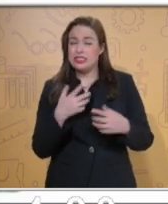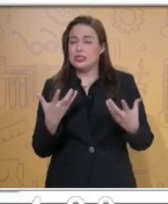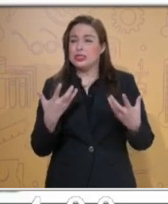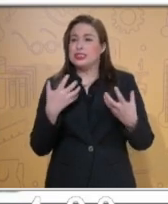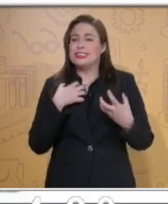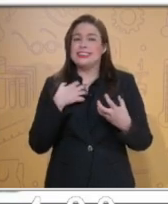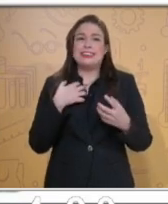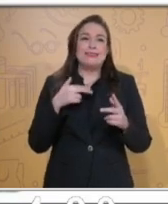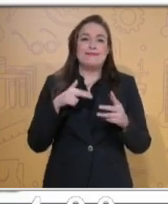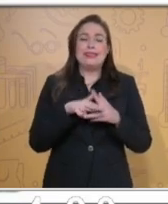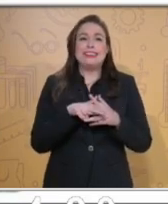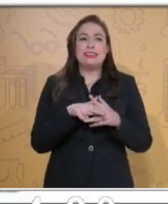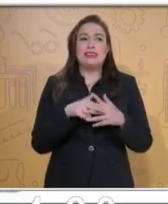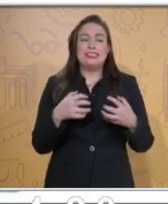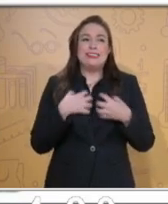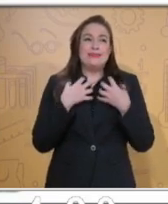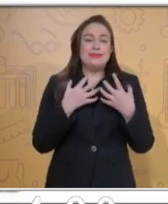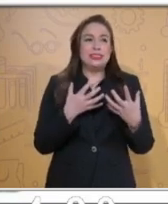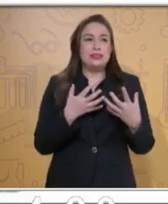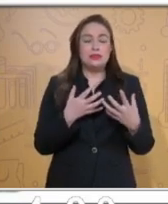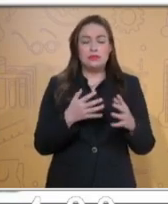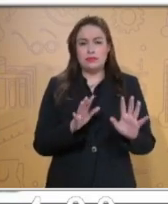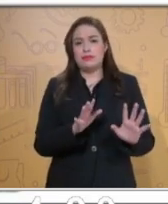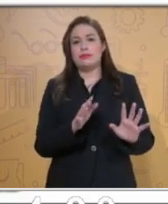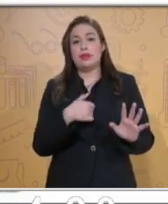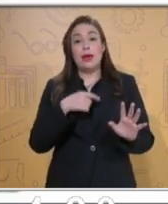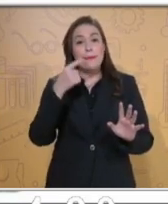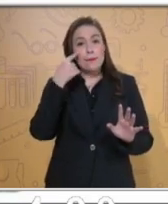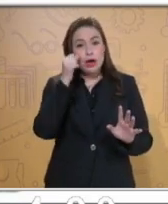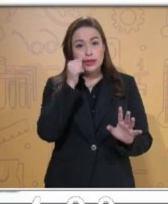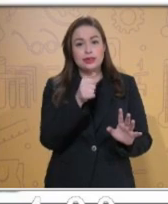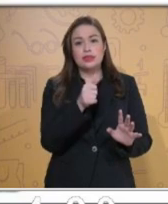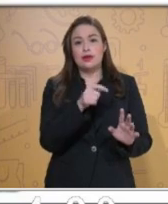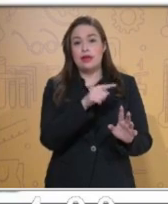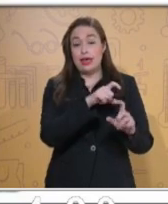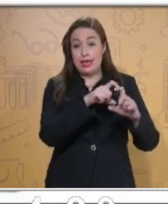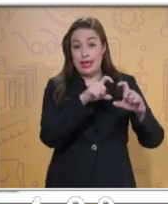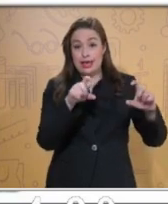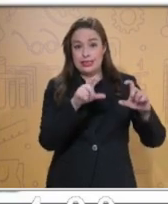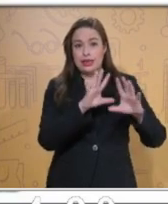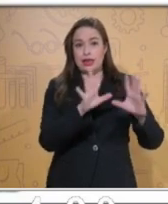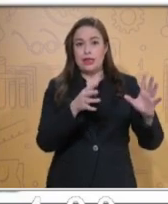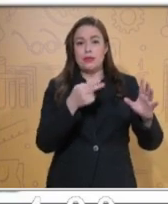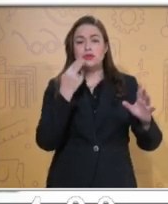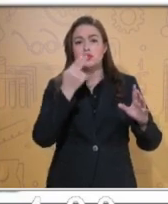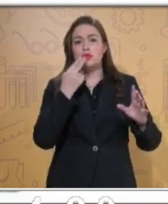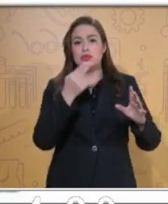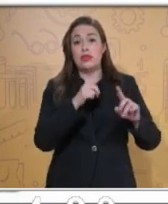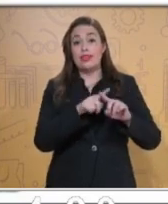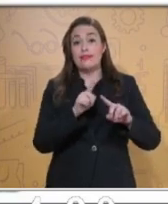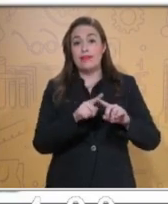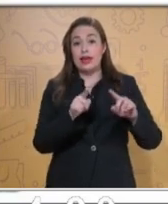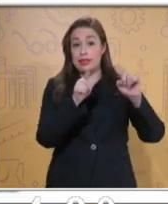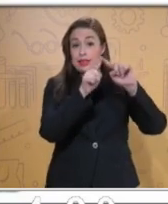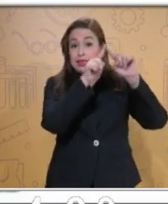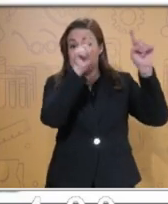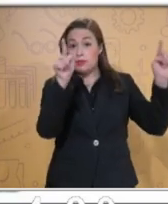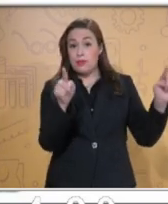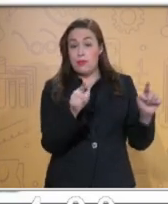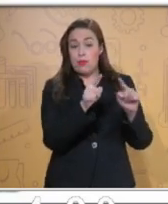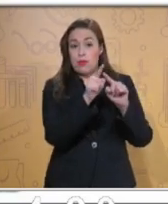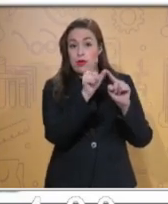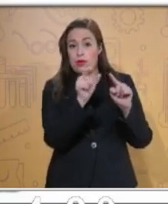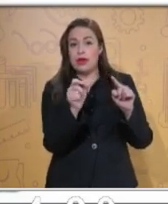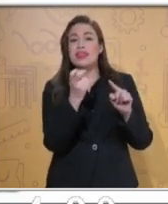attention. In this kind of comic strip, we are using to different bubbles, but we are going to talk about